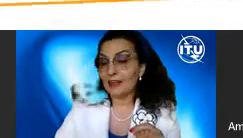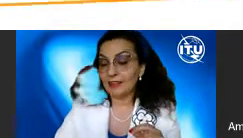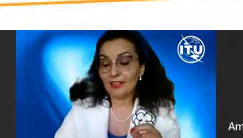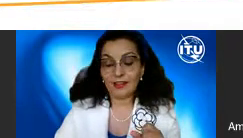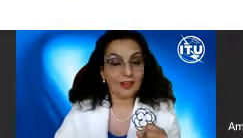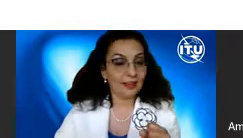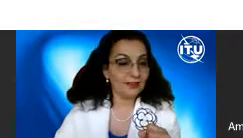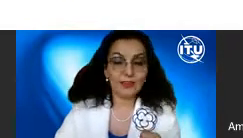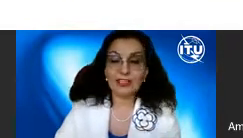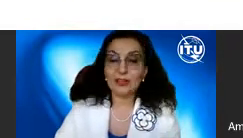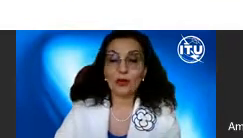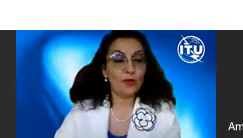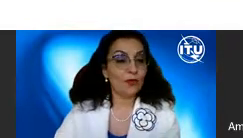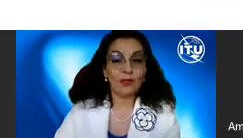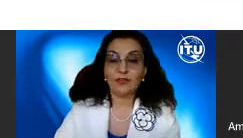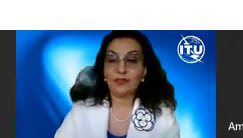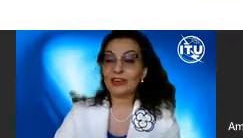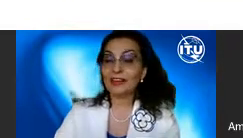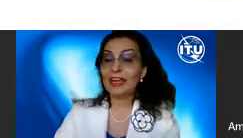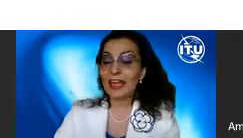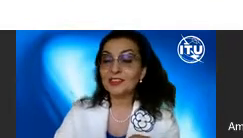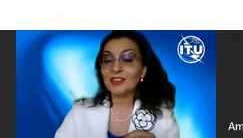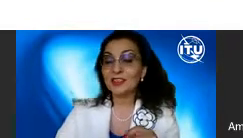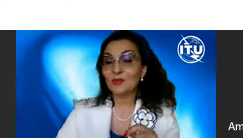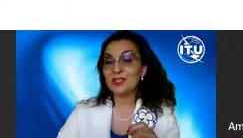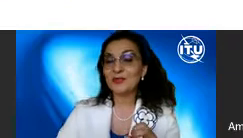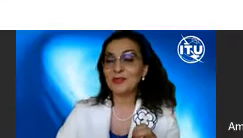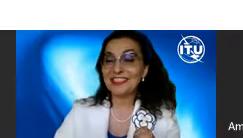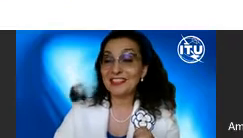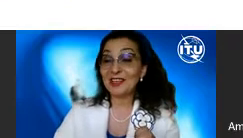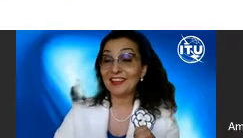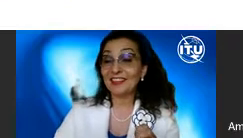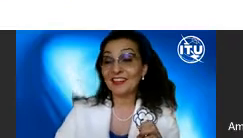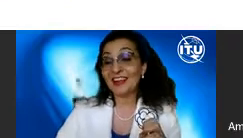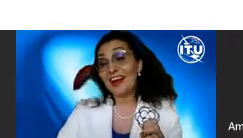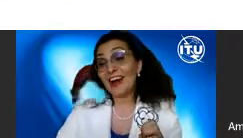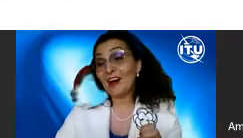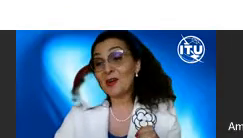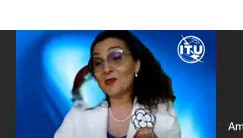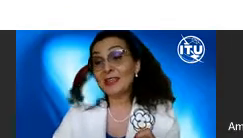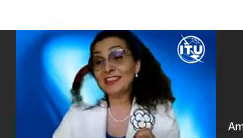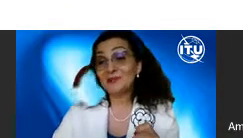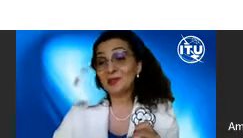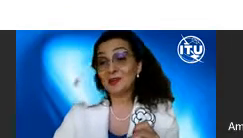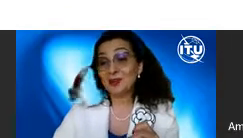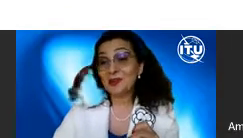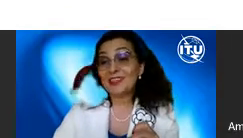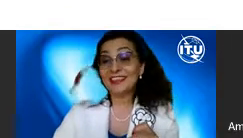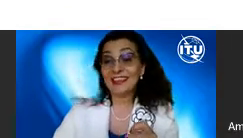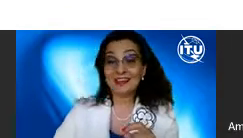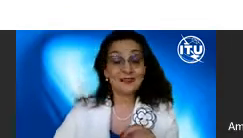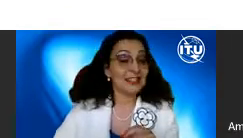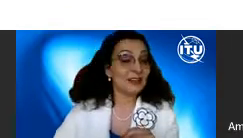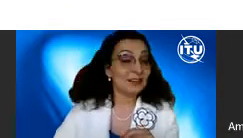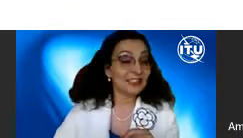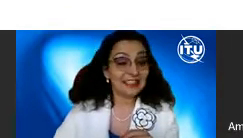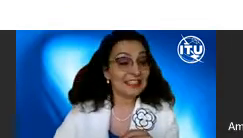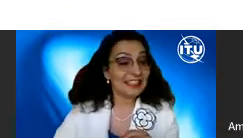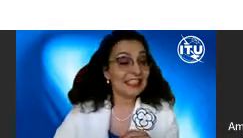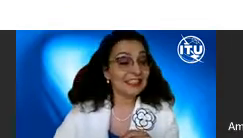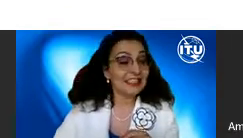leave the video for the very end, in which we'll see together how will tomorrow look like